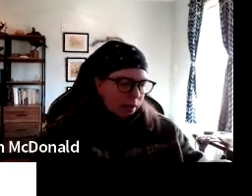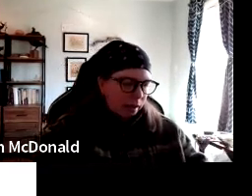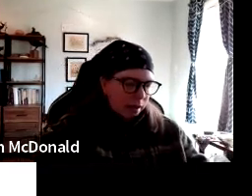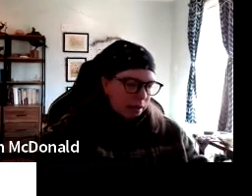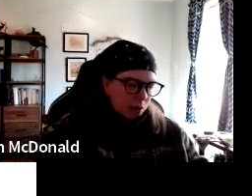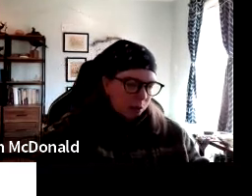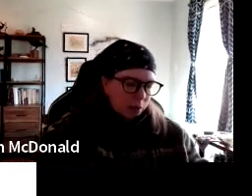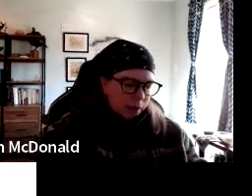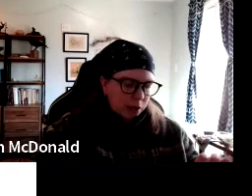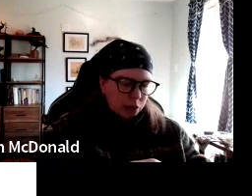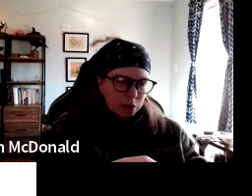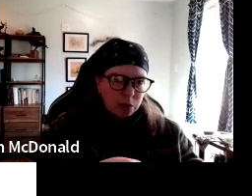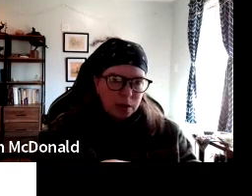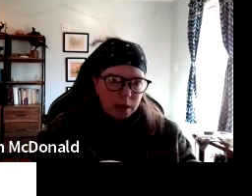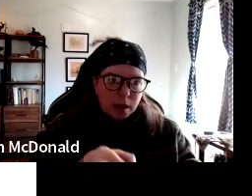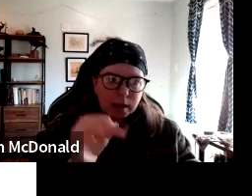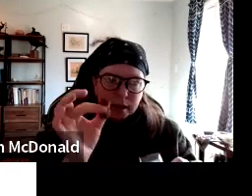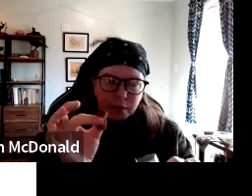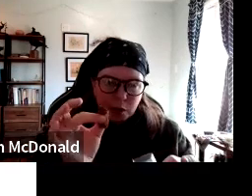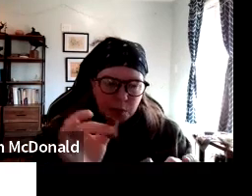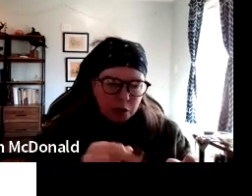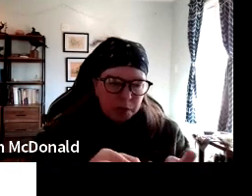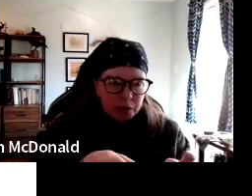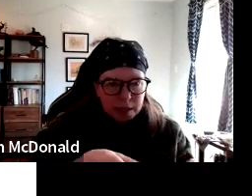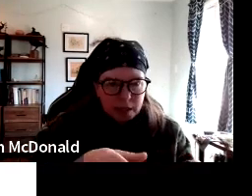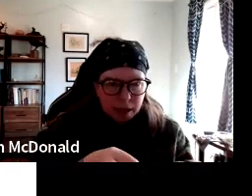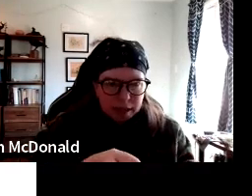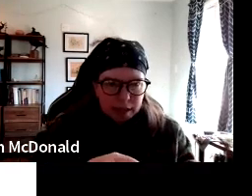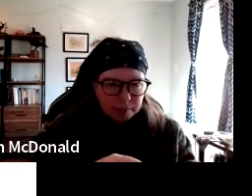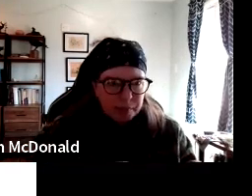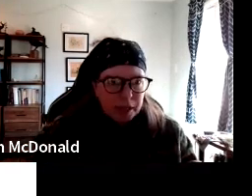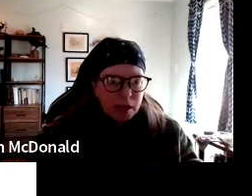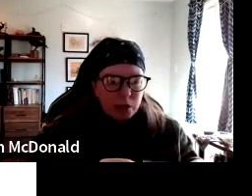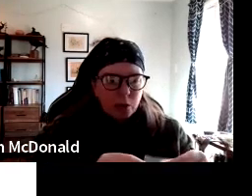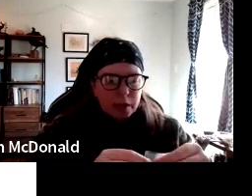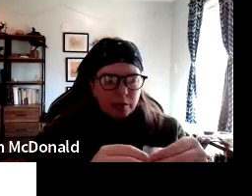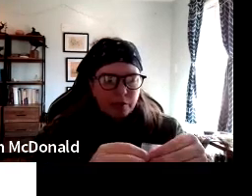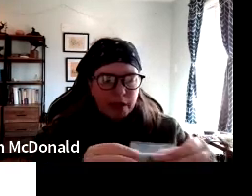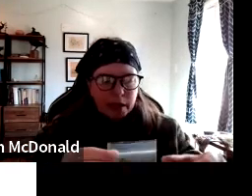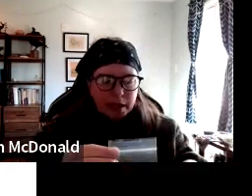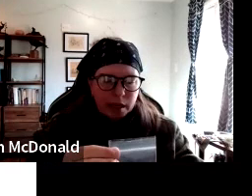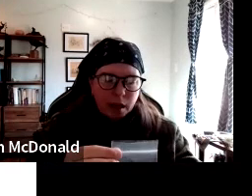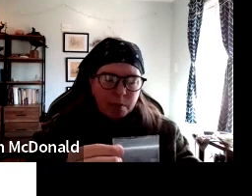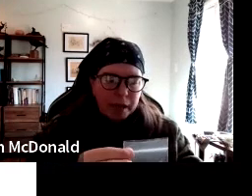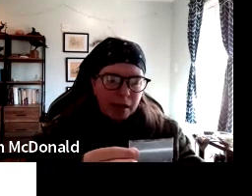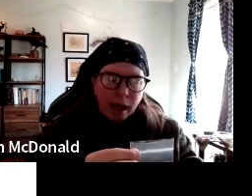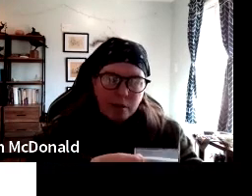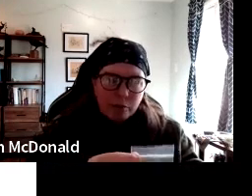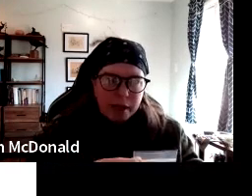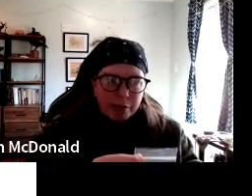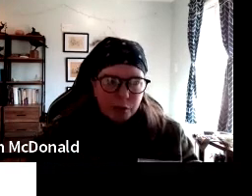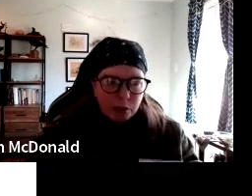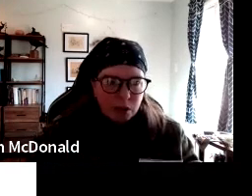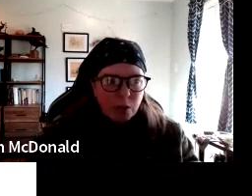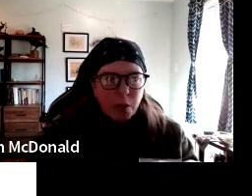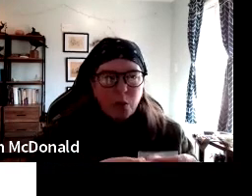do is we're going to leave those mushroom gills in the baggie, and you're going to fill it about